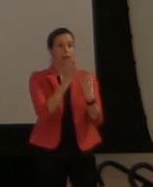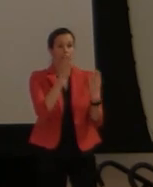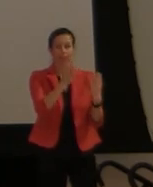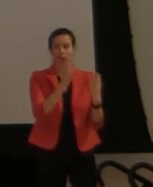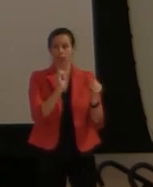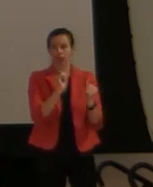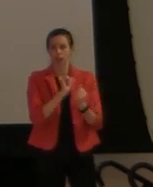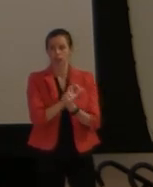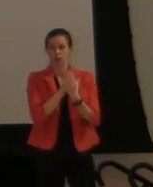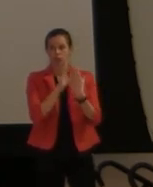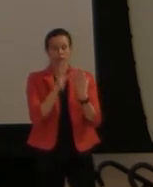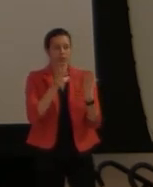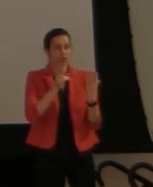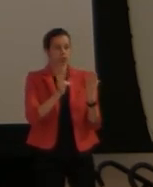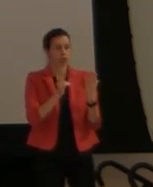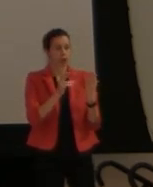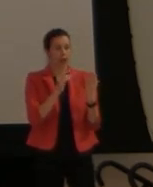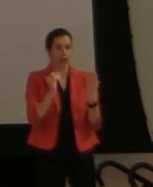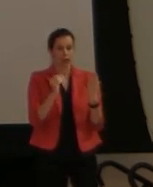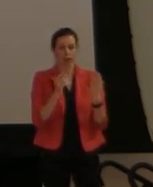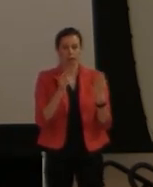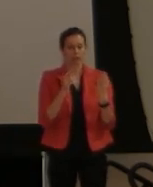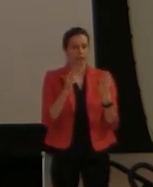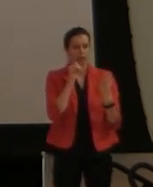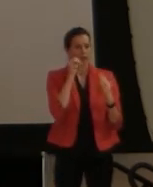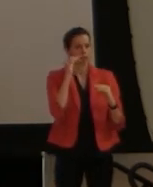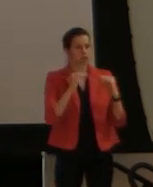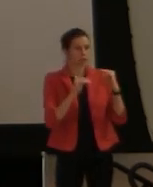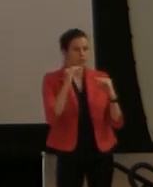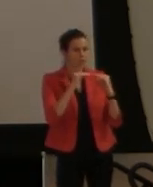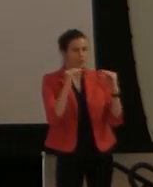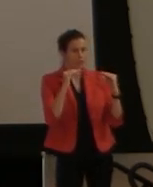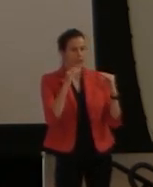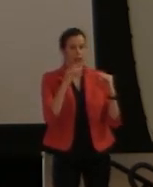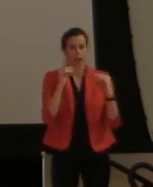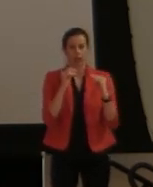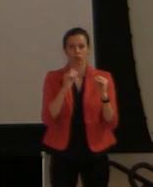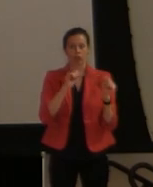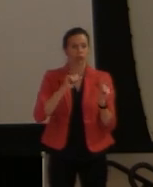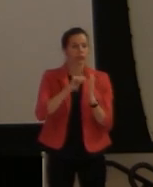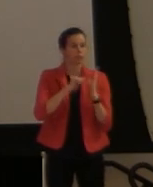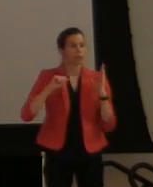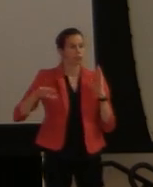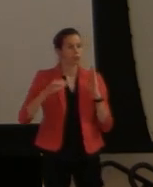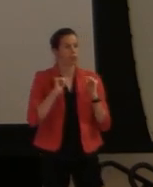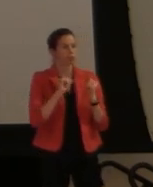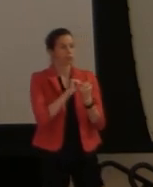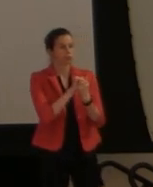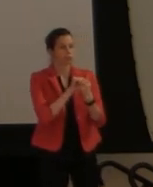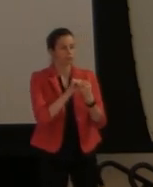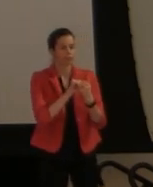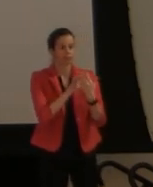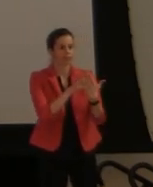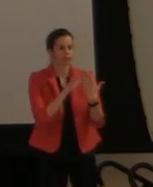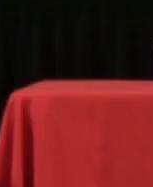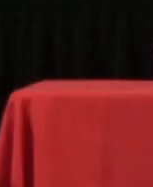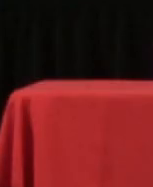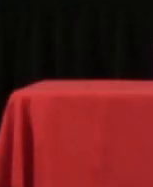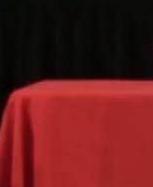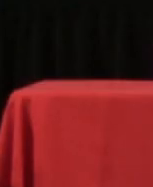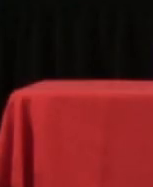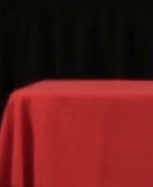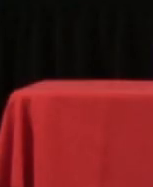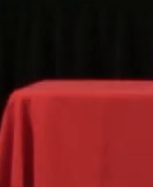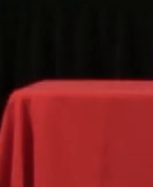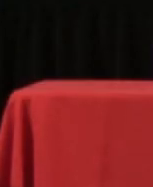addressing historical and contemporary injustices, and removing obstacles to health, which include things like racism, discrimination,